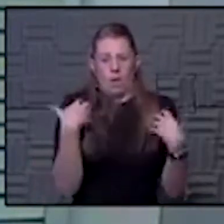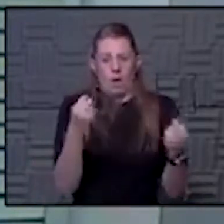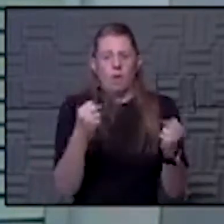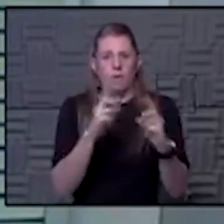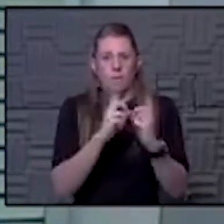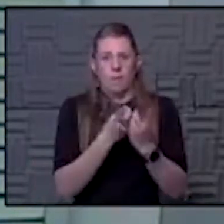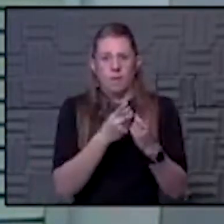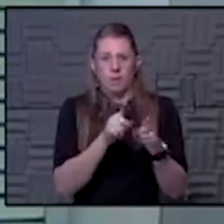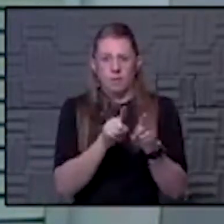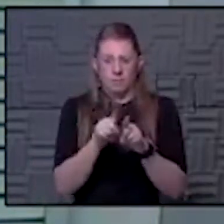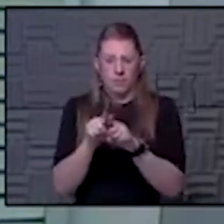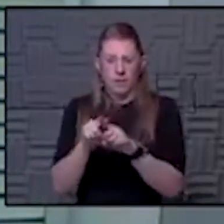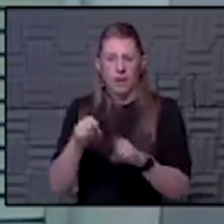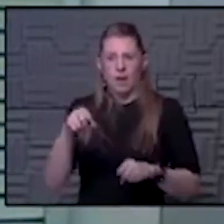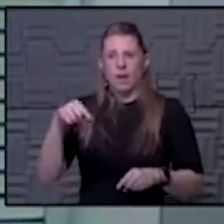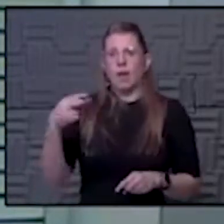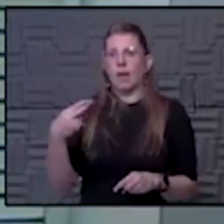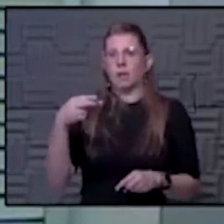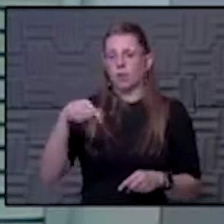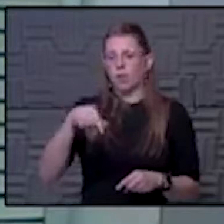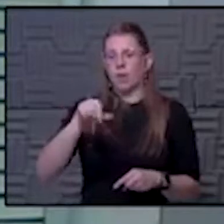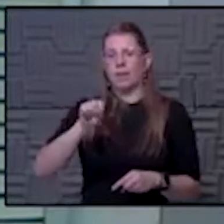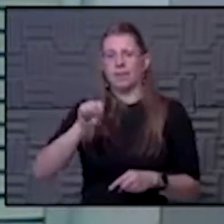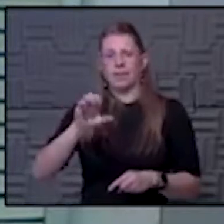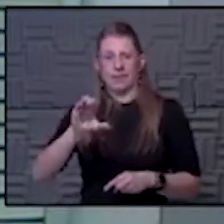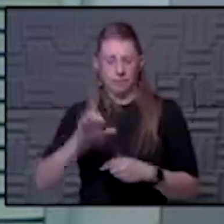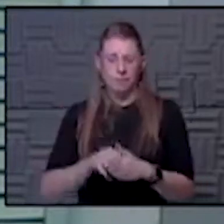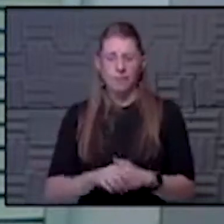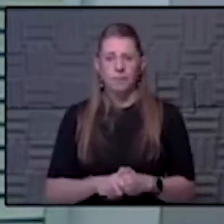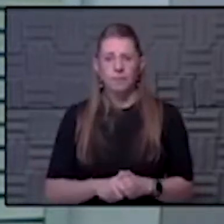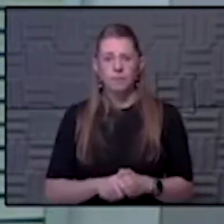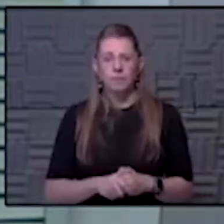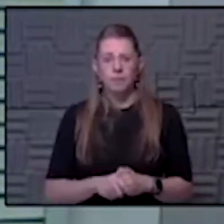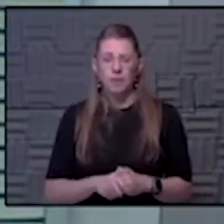that's right there is a fairly broad coverage throughout the state.